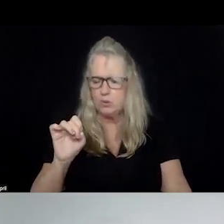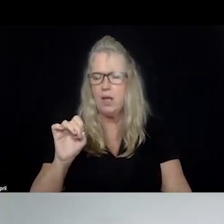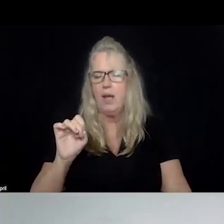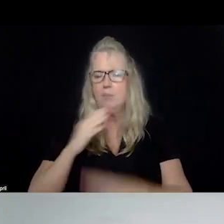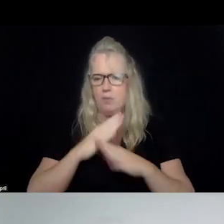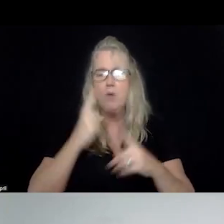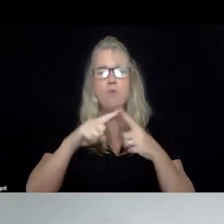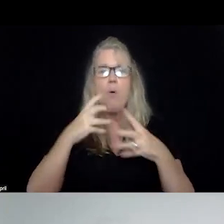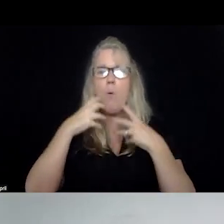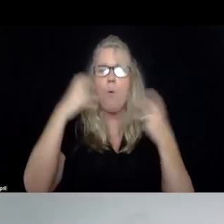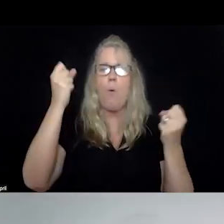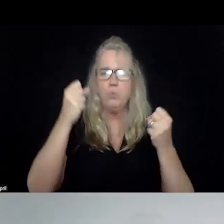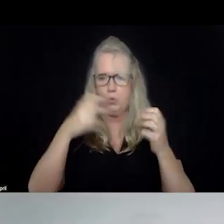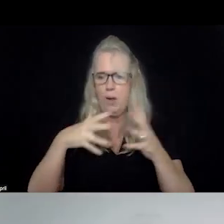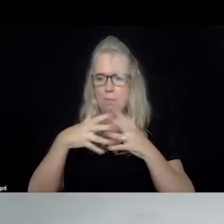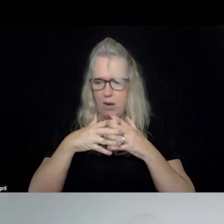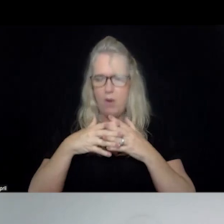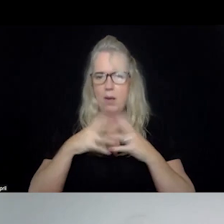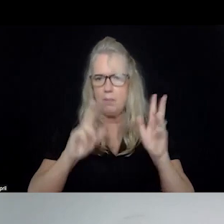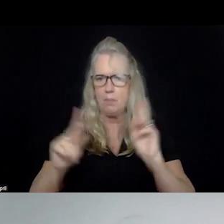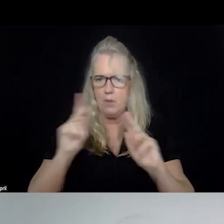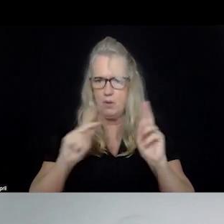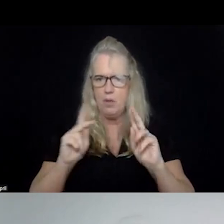Americans. And as we proceed with the